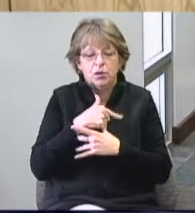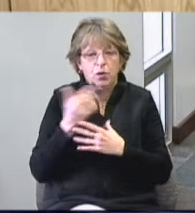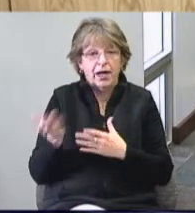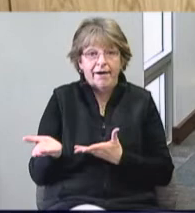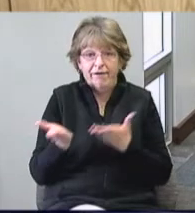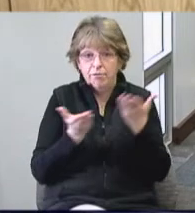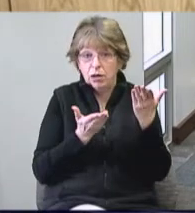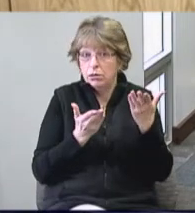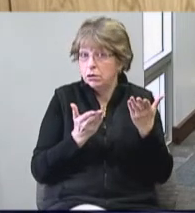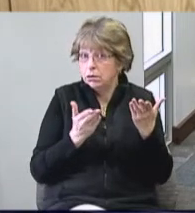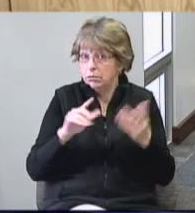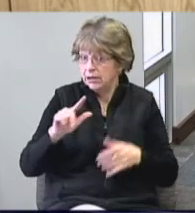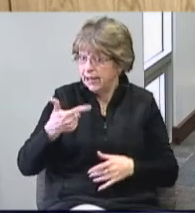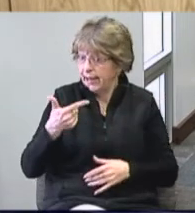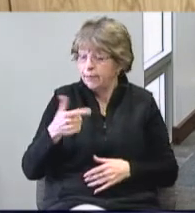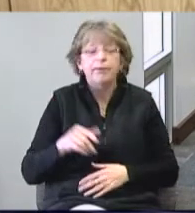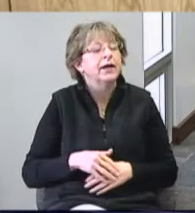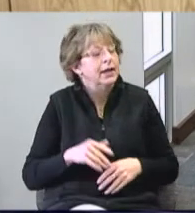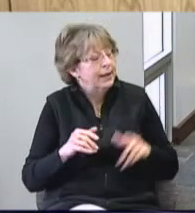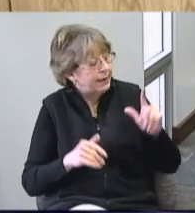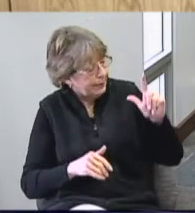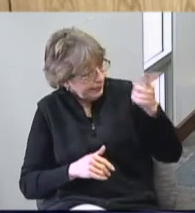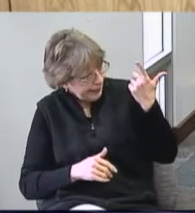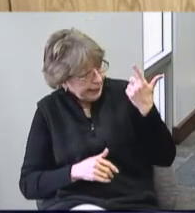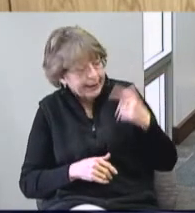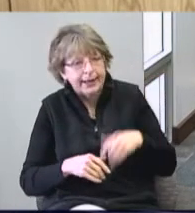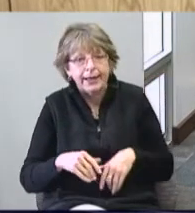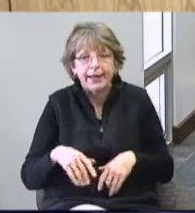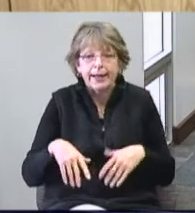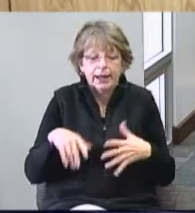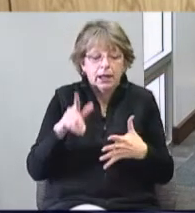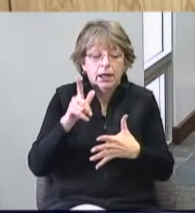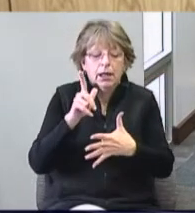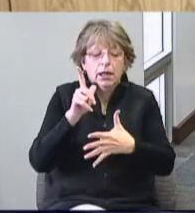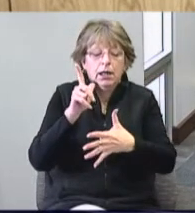a second? Second. Please call the roll.